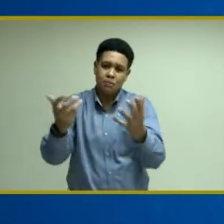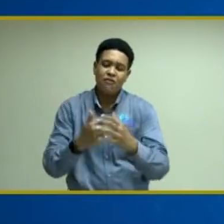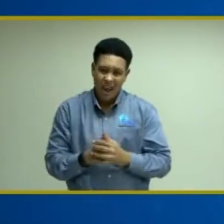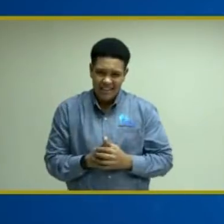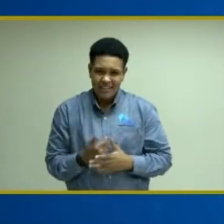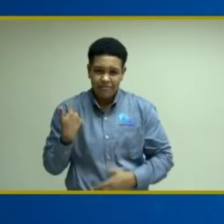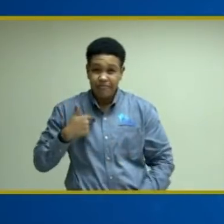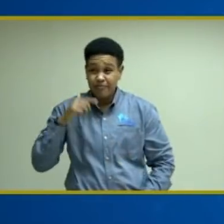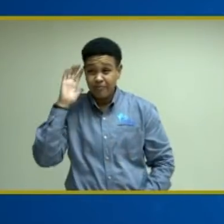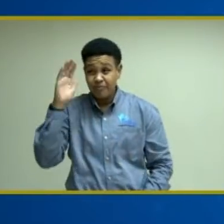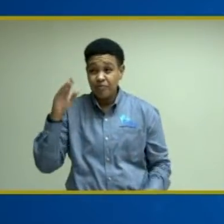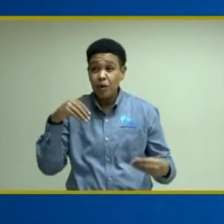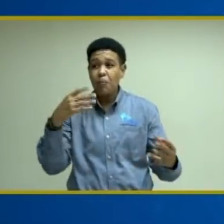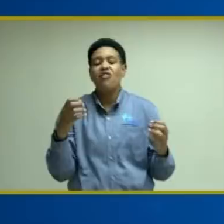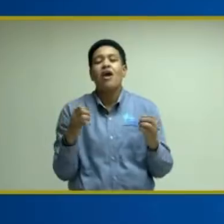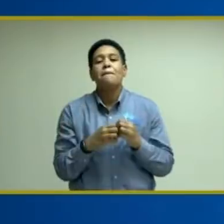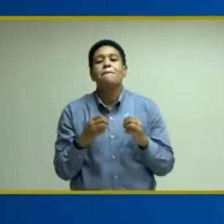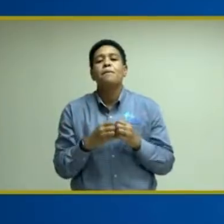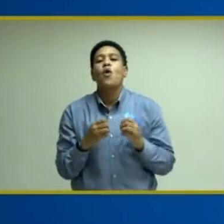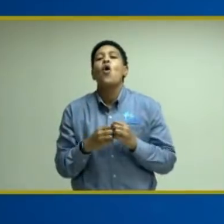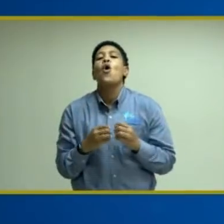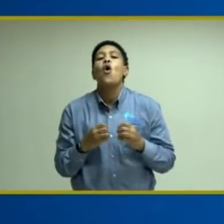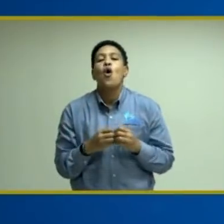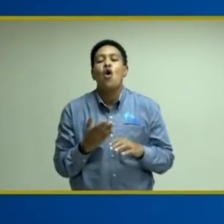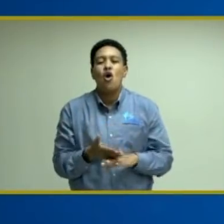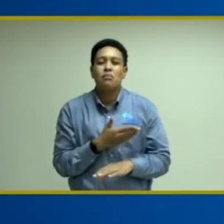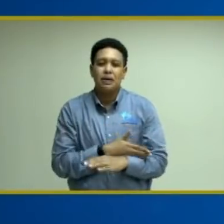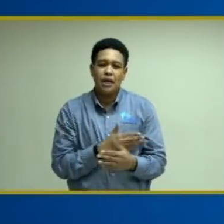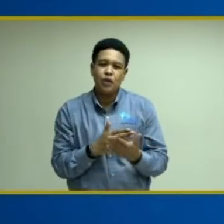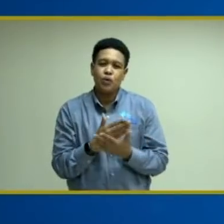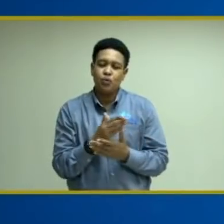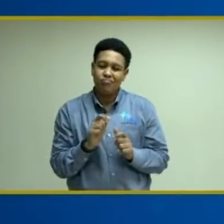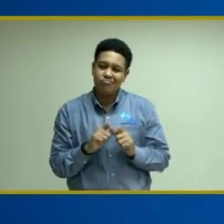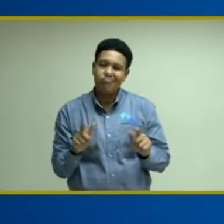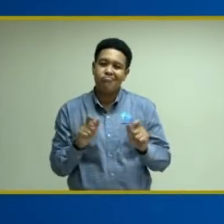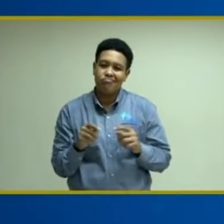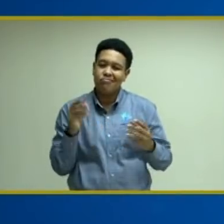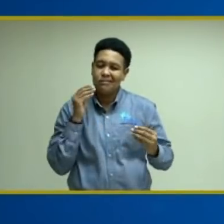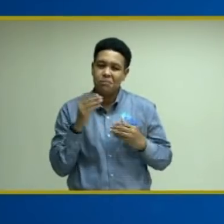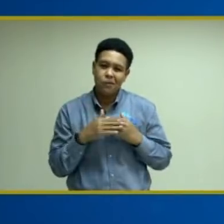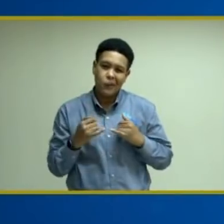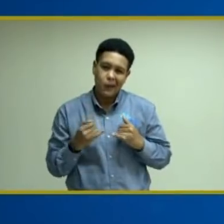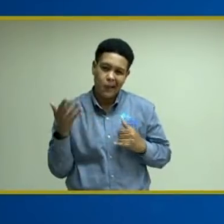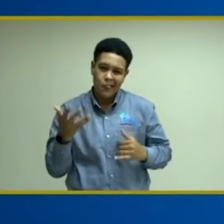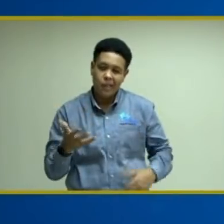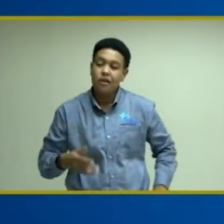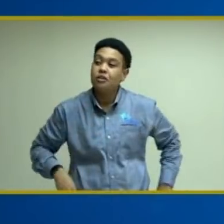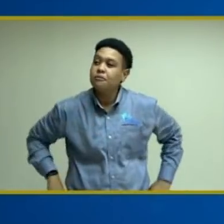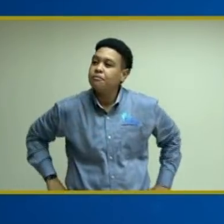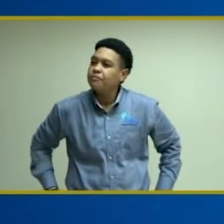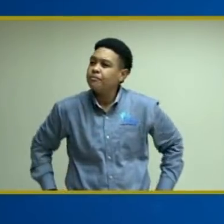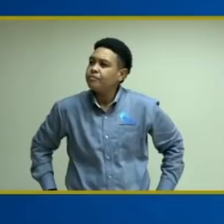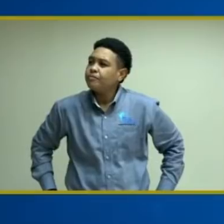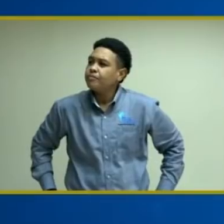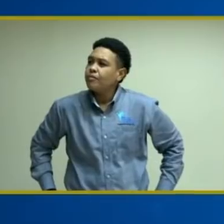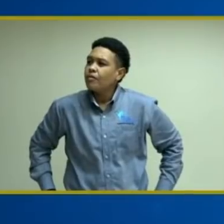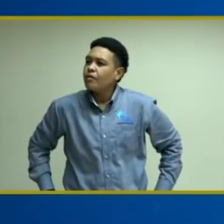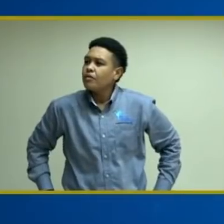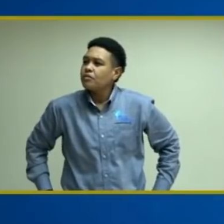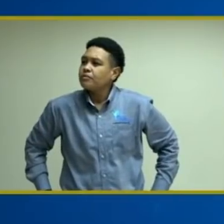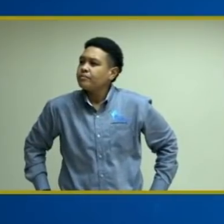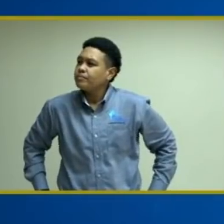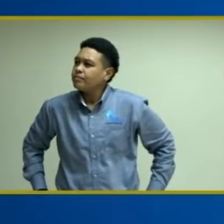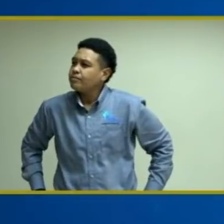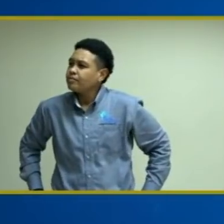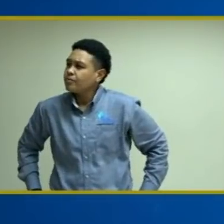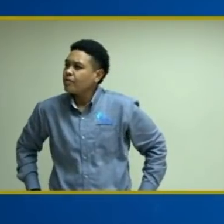we will provide further updates through press releases. The other issue is in terms of booster doses. And